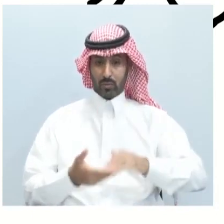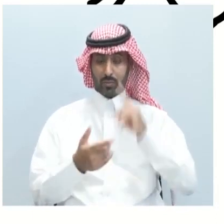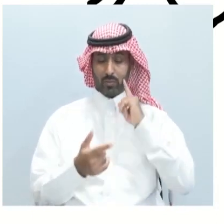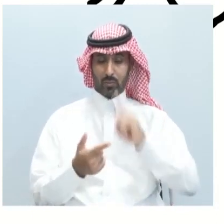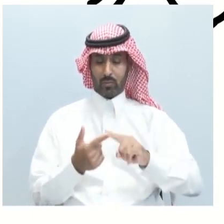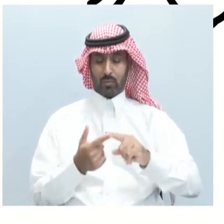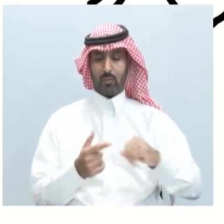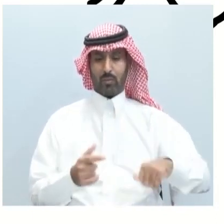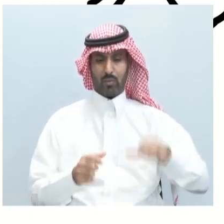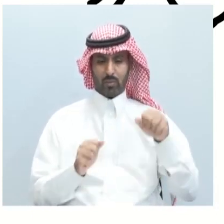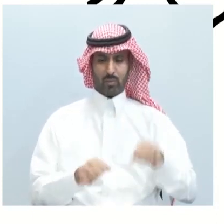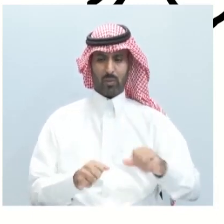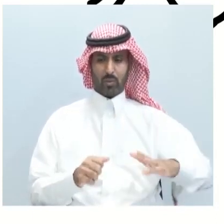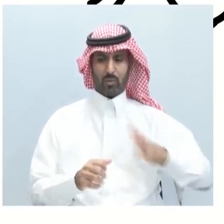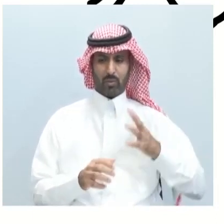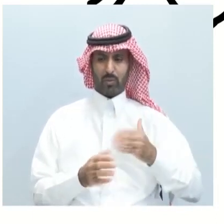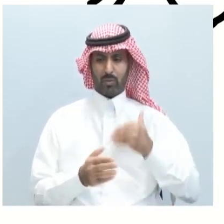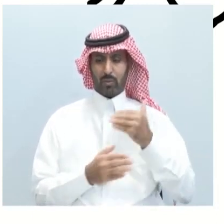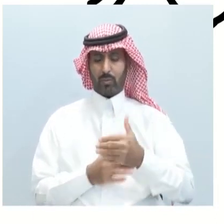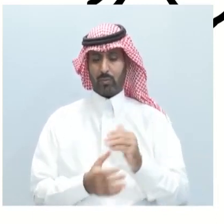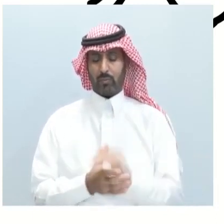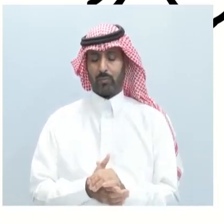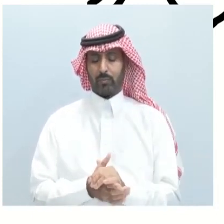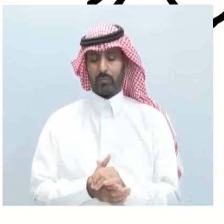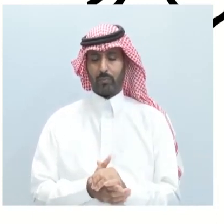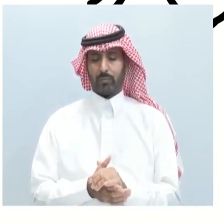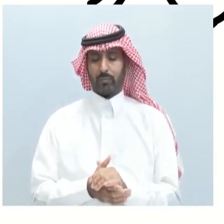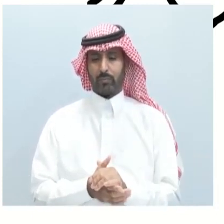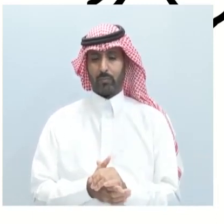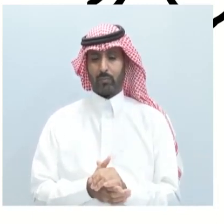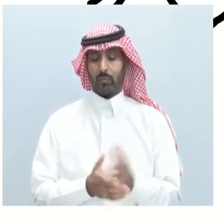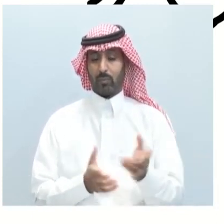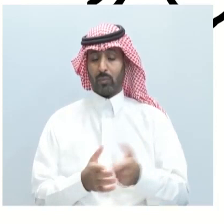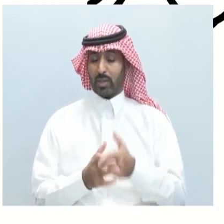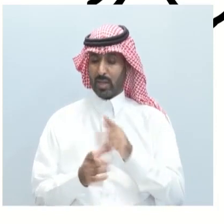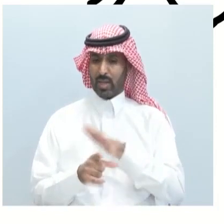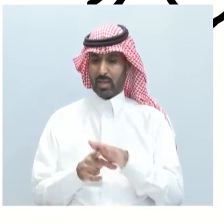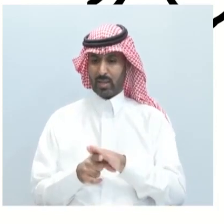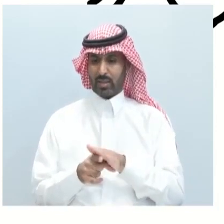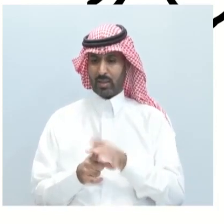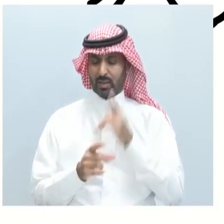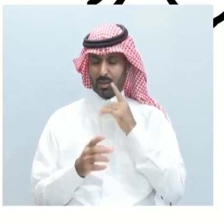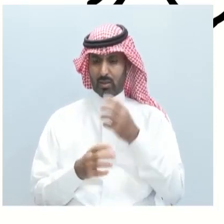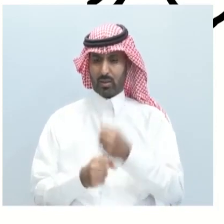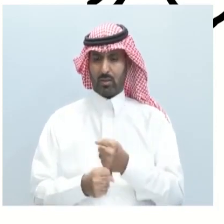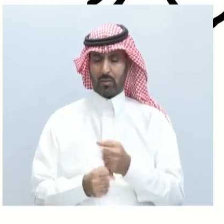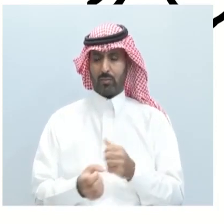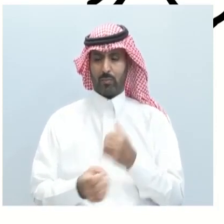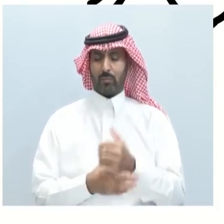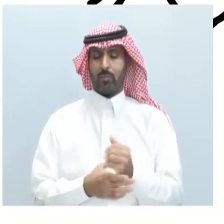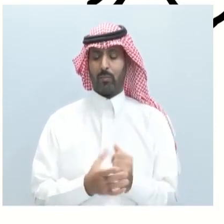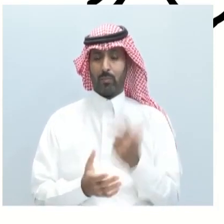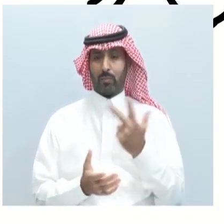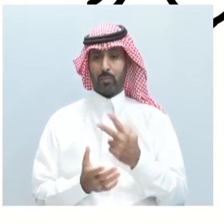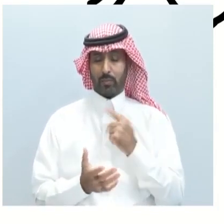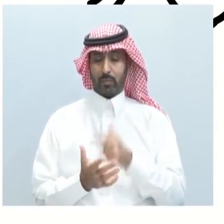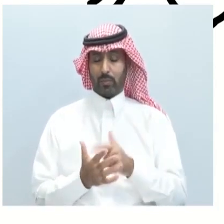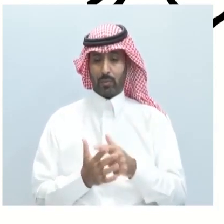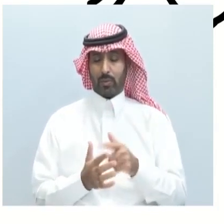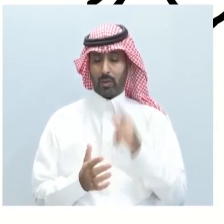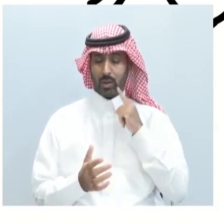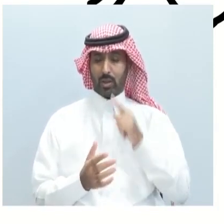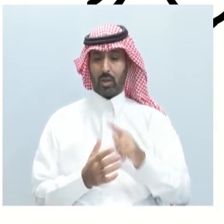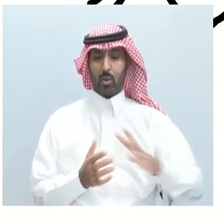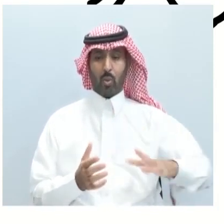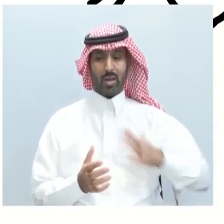of Executive Director General of Health Affairs at the National Guard, and in February 2009, he was appointed Minister of